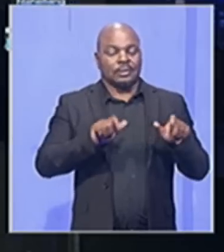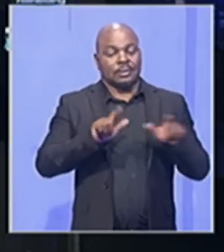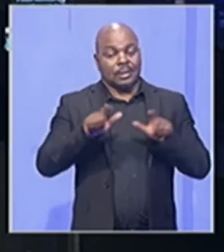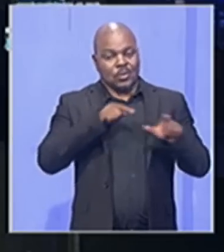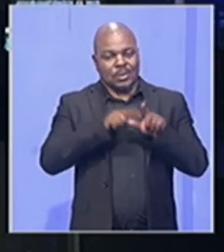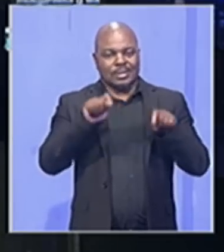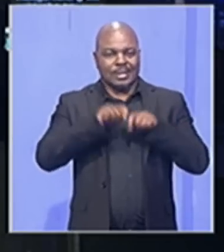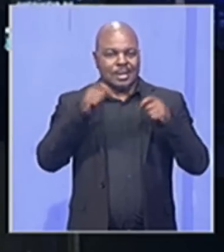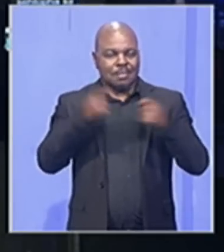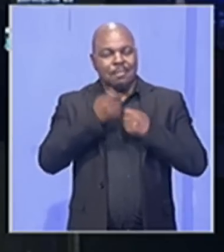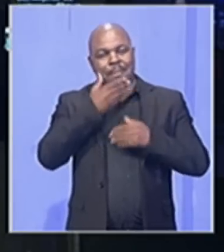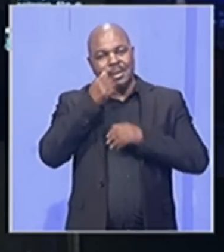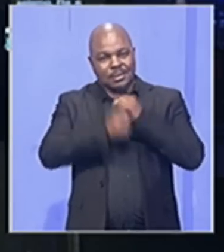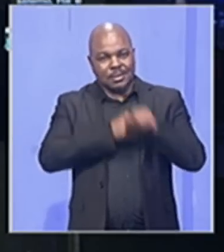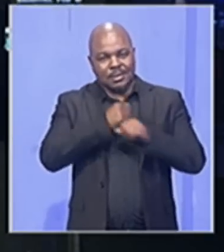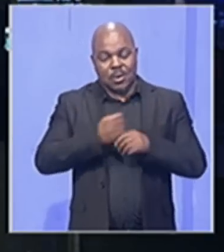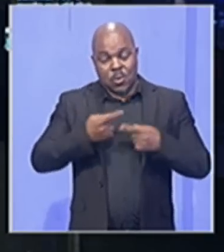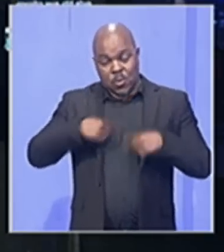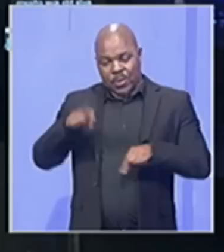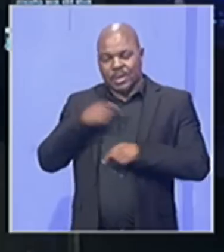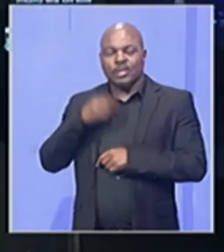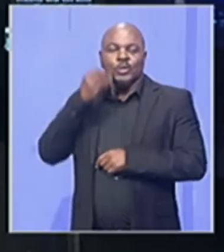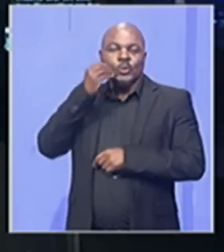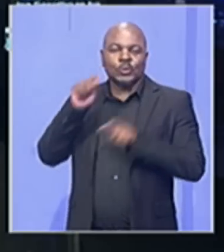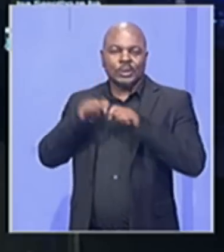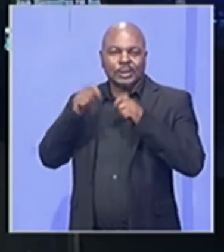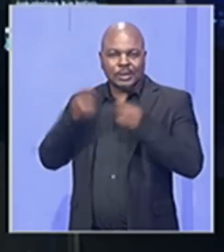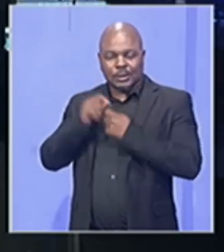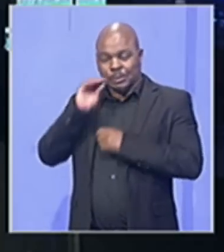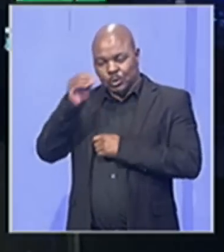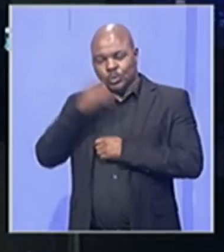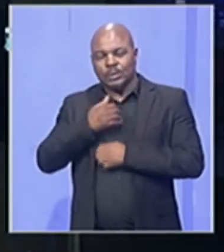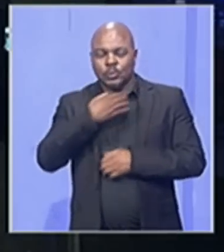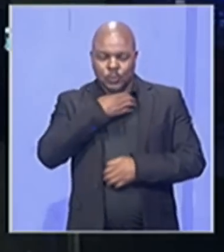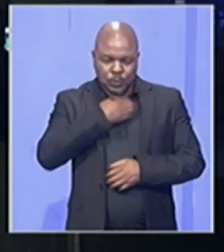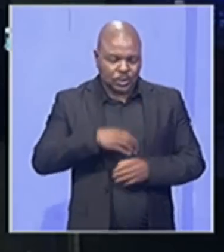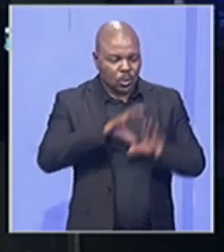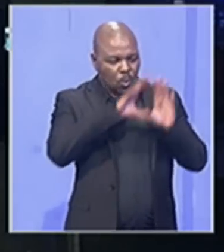selemo. Re le moifo wa ditaba tsa Sesotho re ba lakaletsa katleho le mahlonolo.